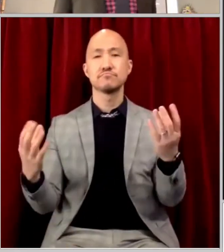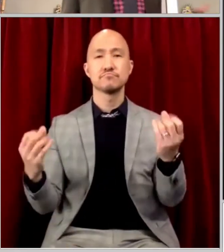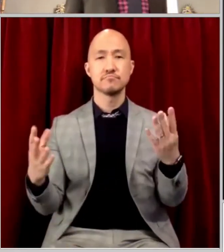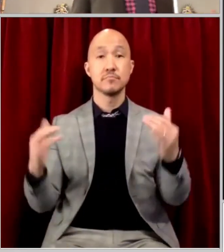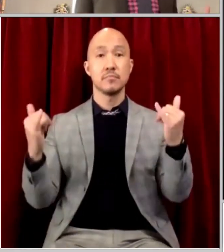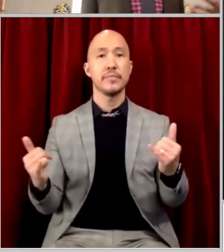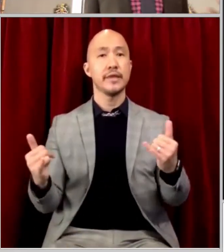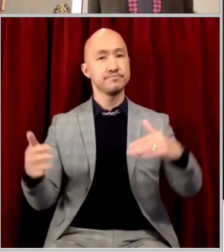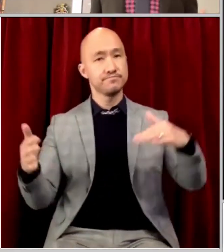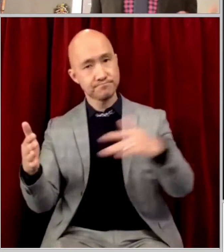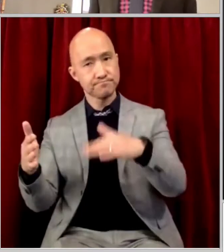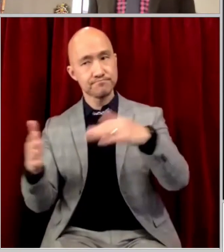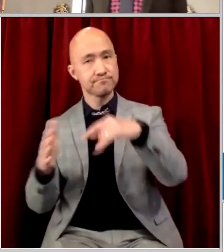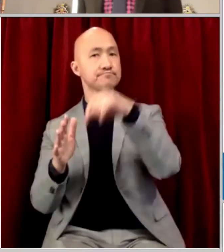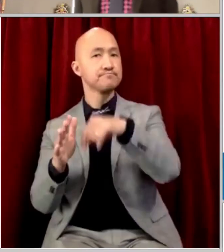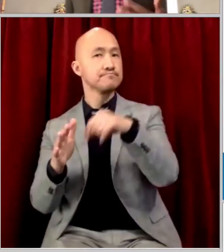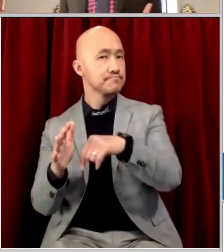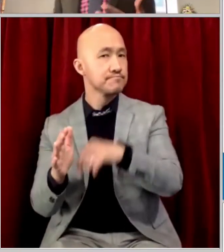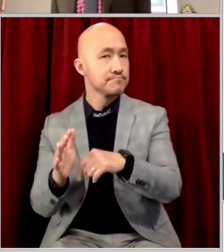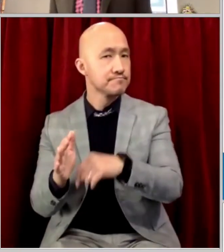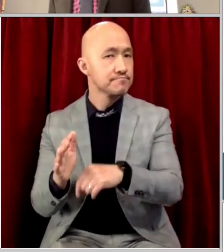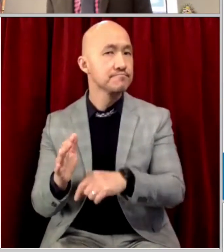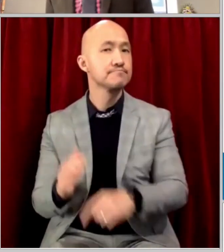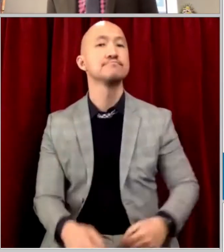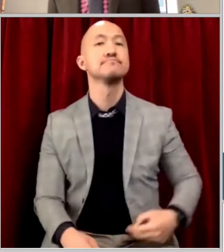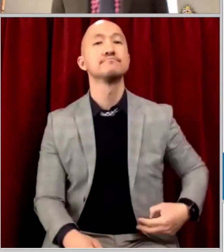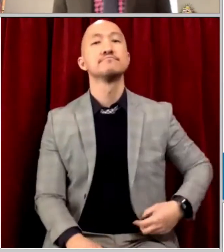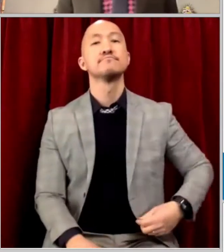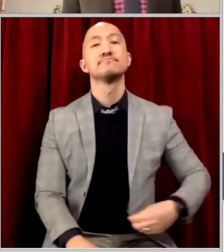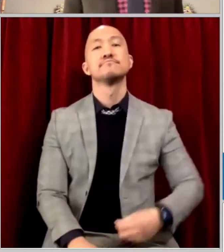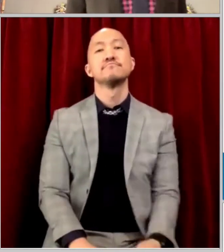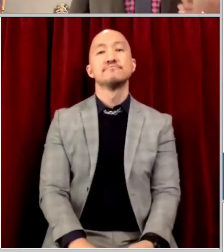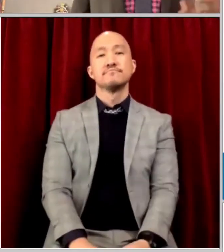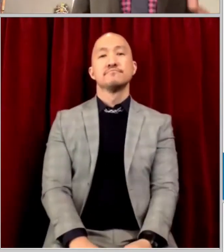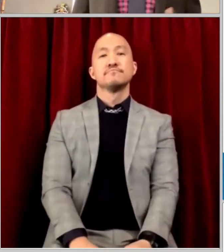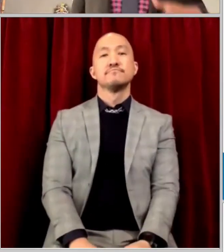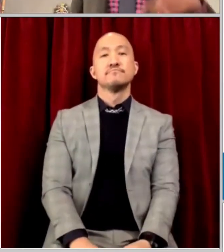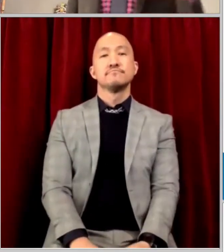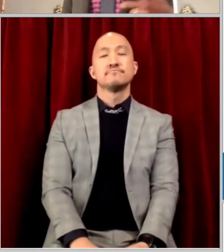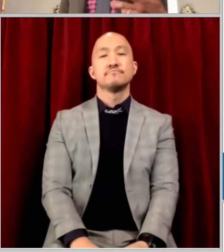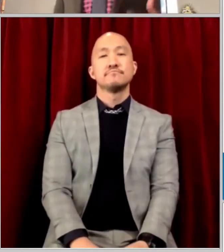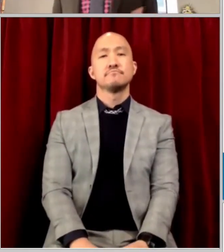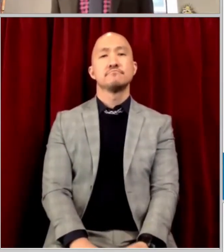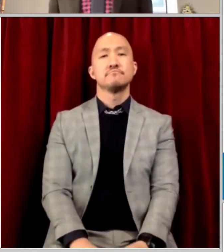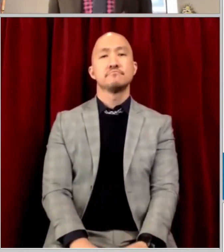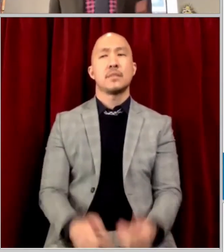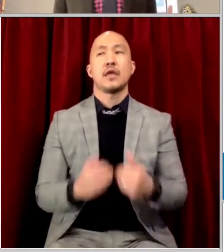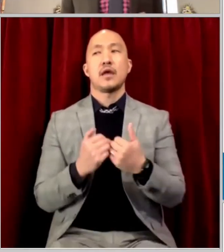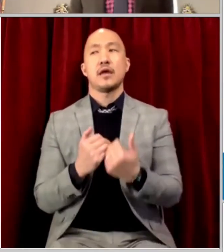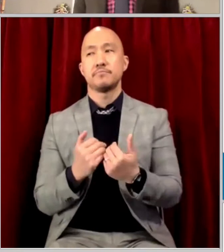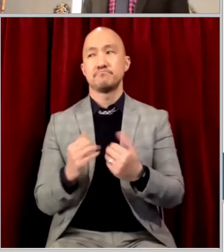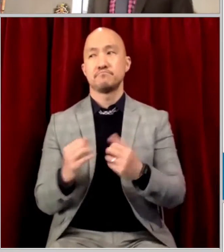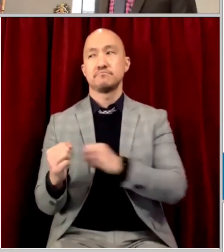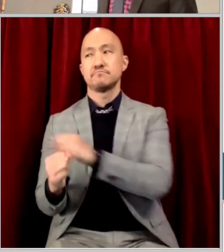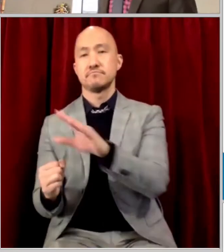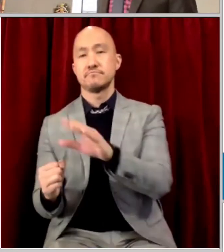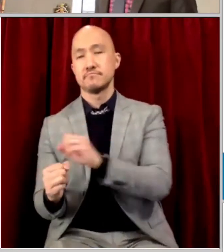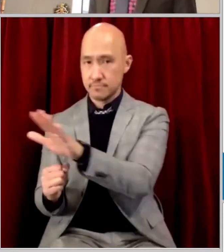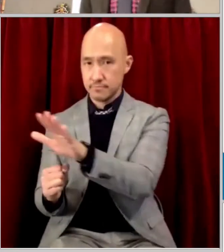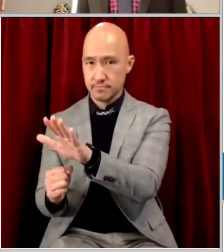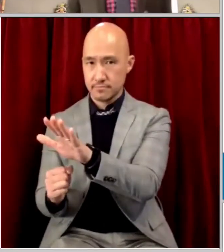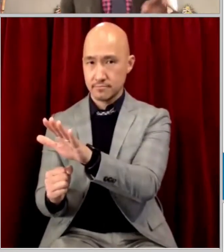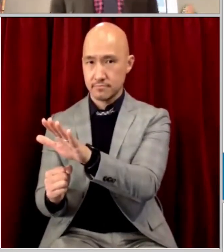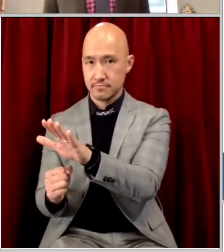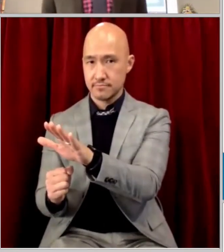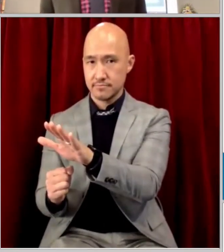deep and see what this is actually saying to us, what Jesus is communicating to us. How am I supposed to influence the people around